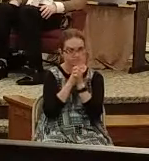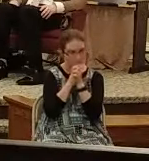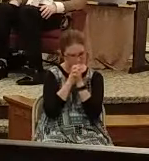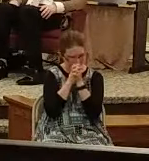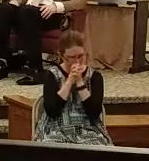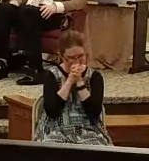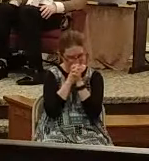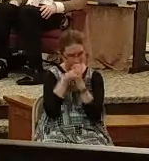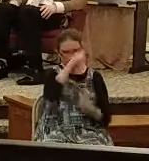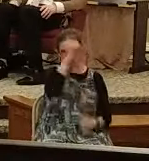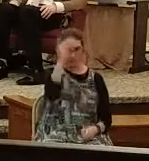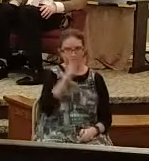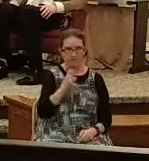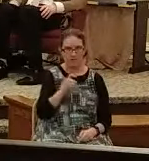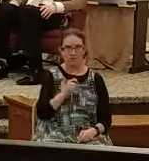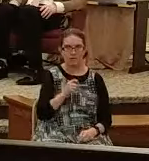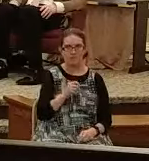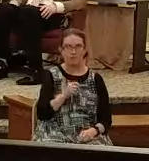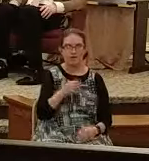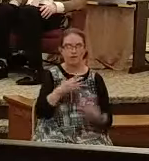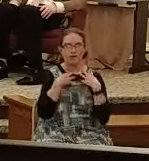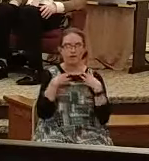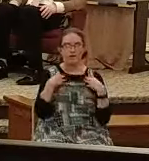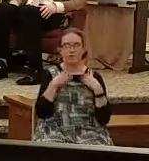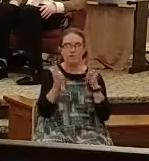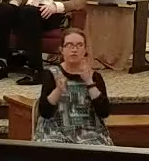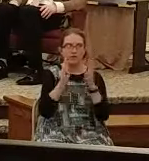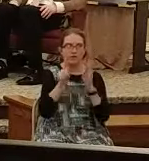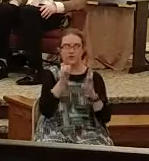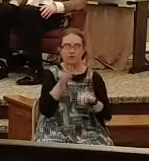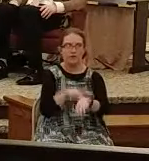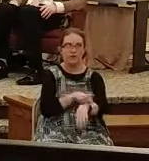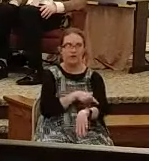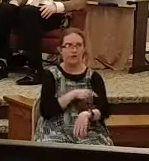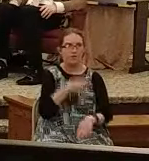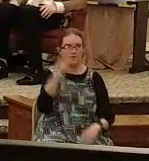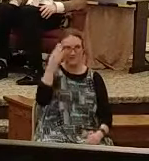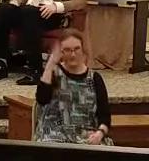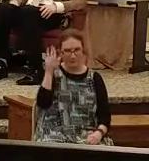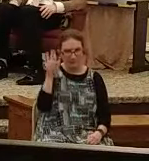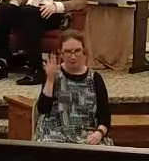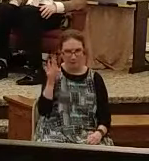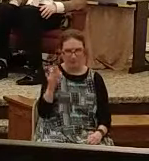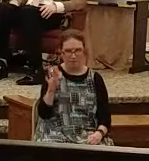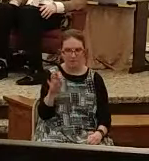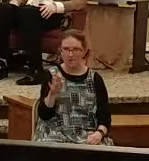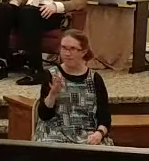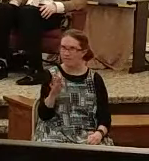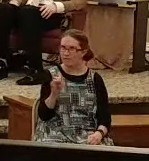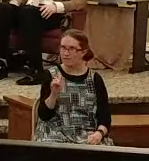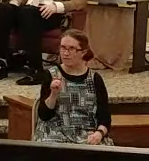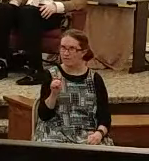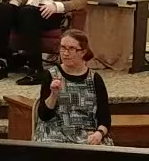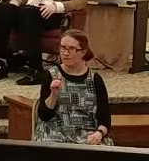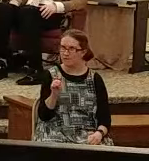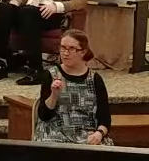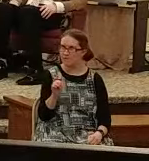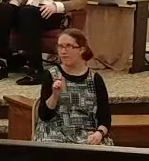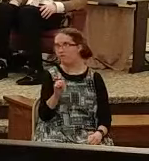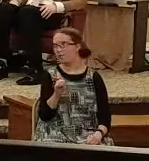Never questioned whether Aunt was going to talk or not. Probably hadn't been there that long. I really didn't know. So